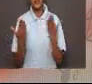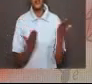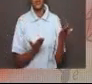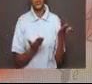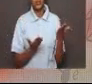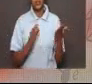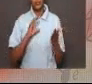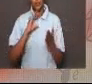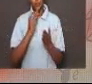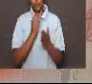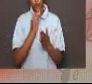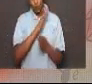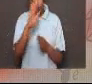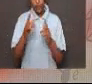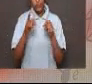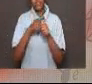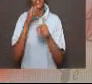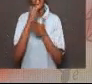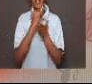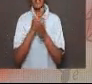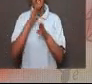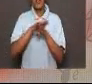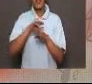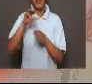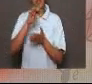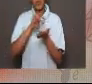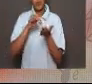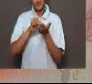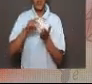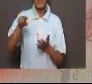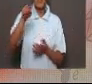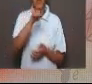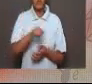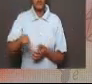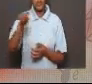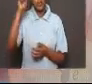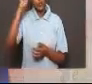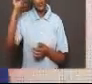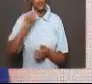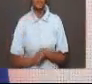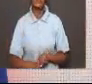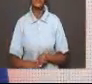Welcome to your first lesson on molecular orbital theory.